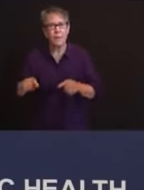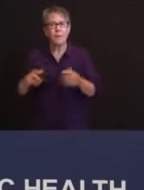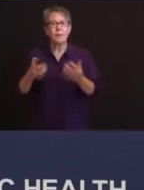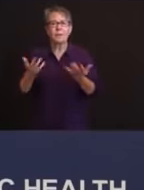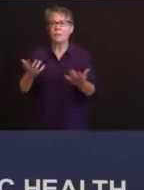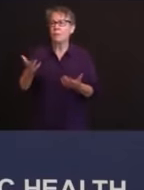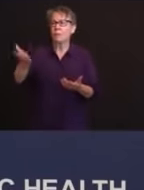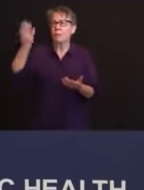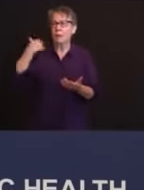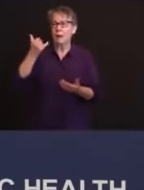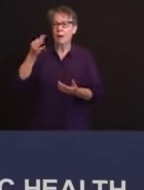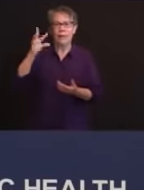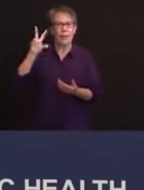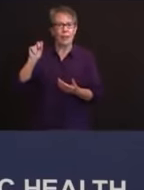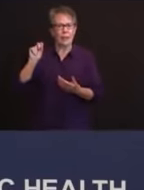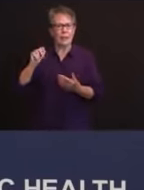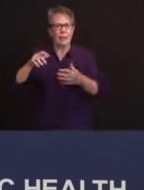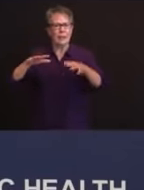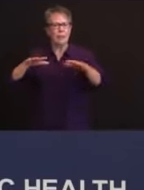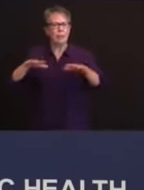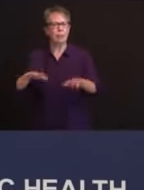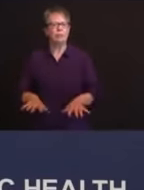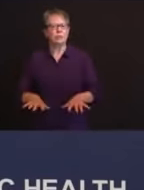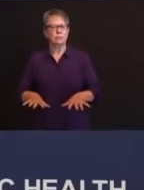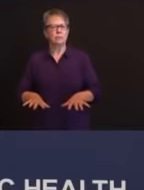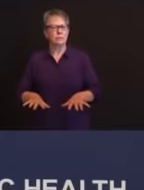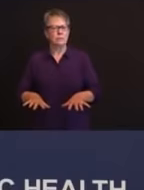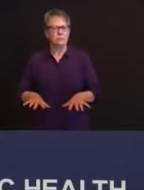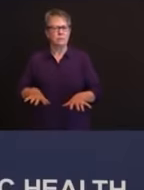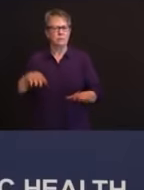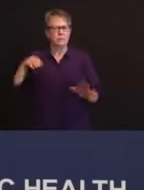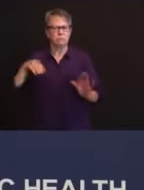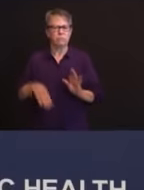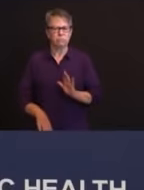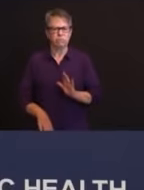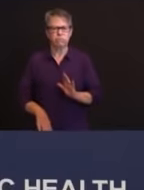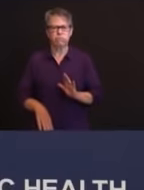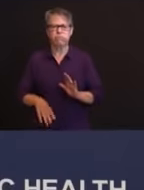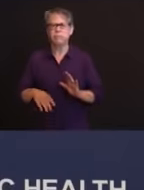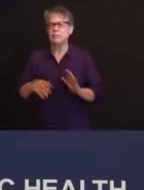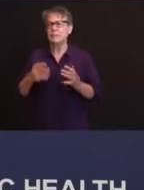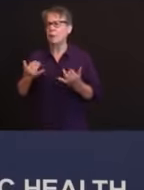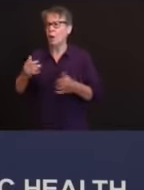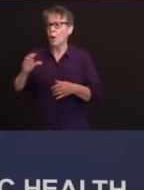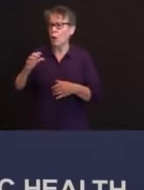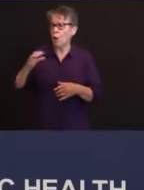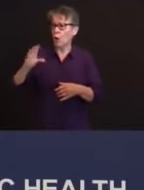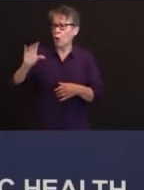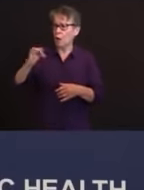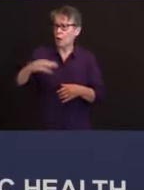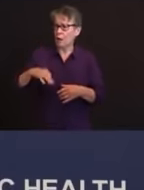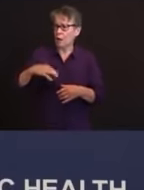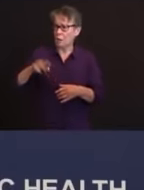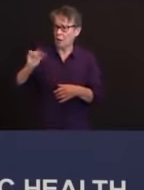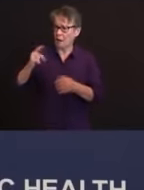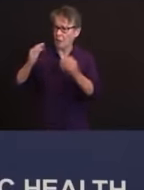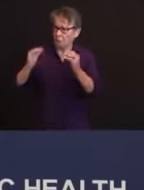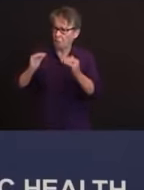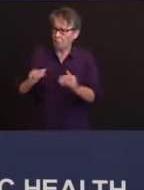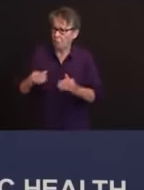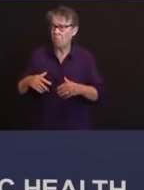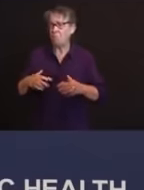with their decision, but I'm extremely confident and comfortable with the steps we've taken. Thank